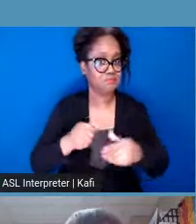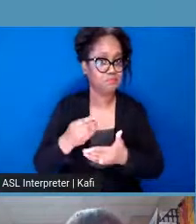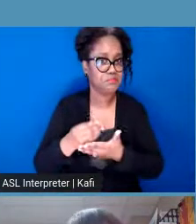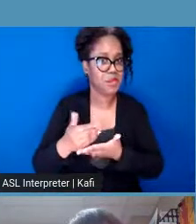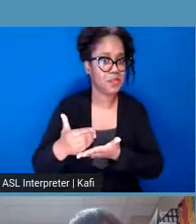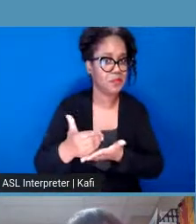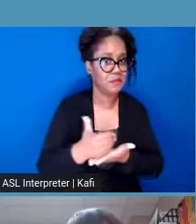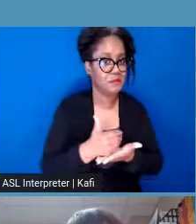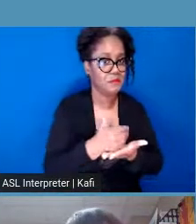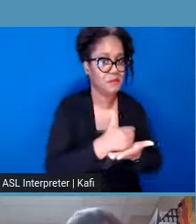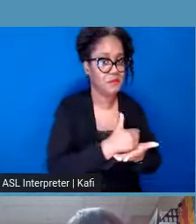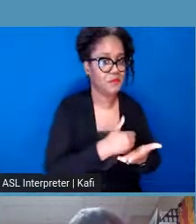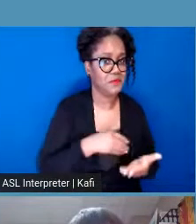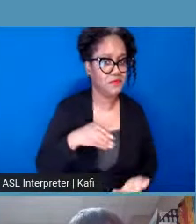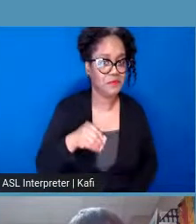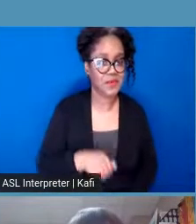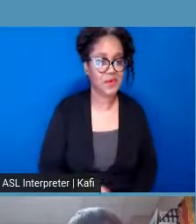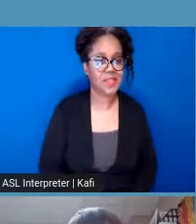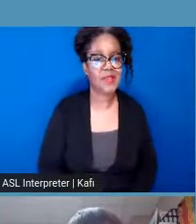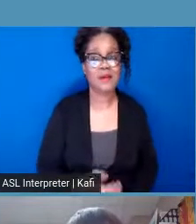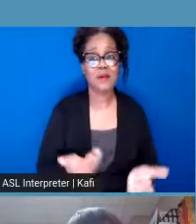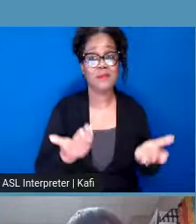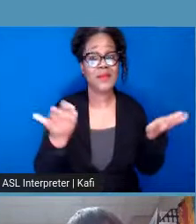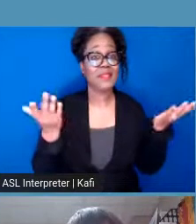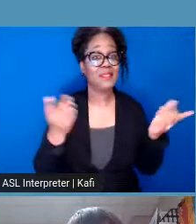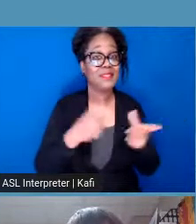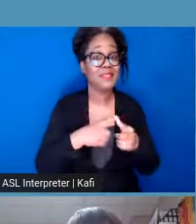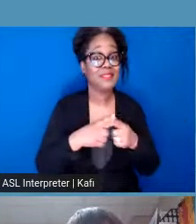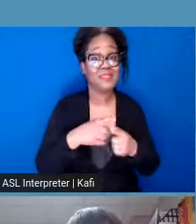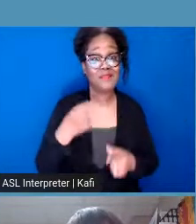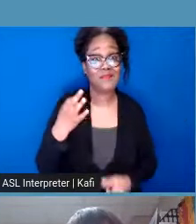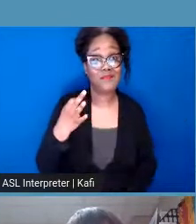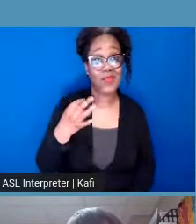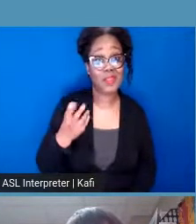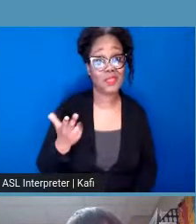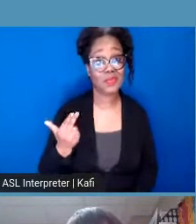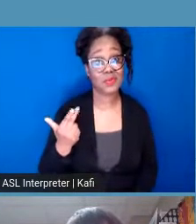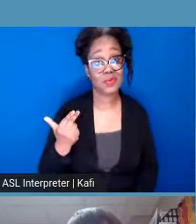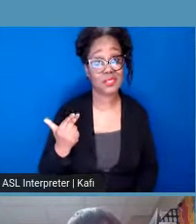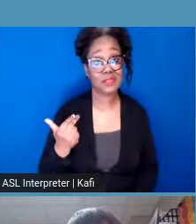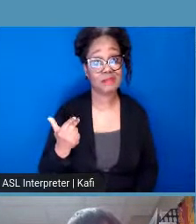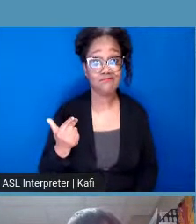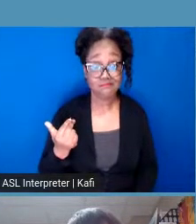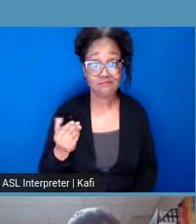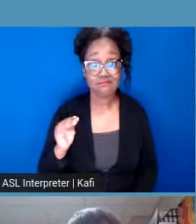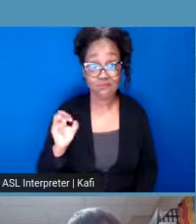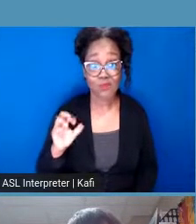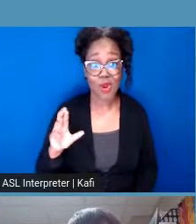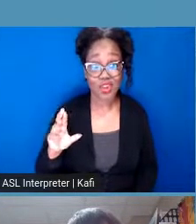But then, Friday the 13th, March 13th, 2020, when